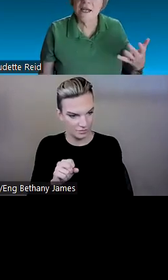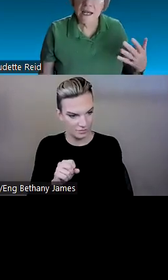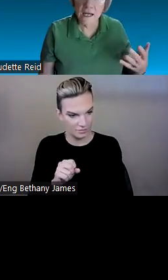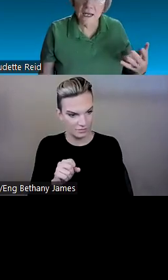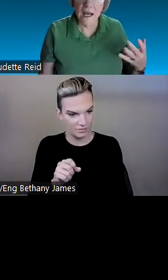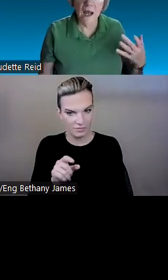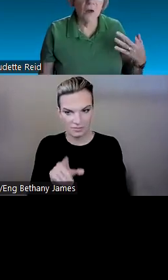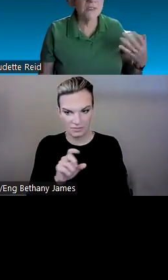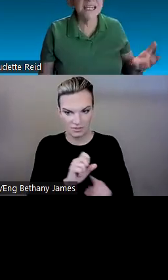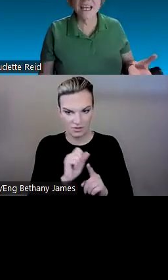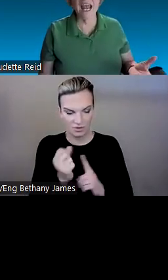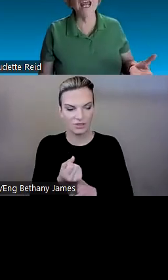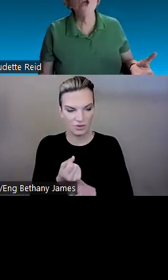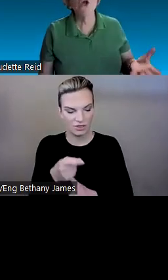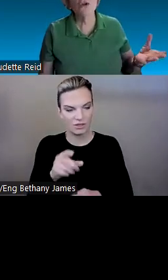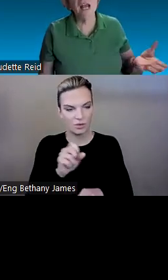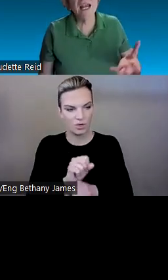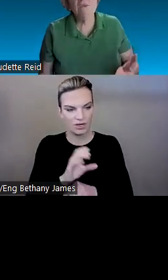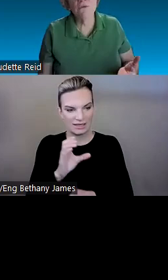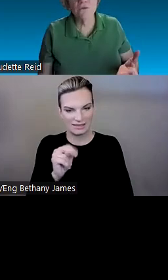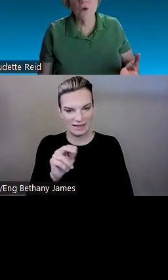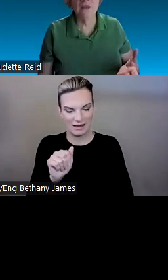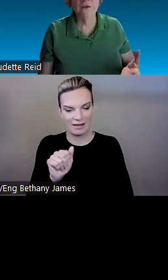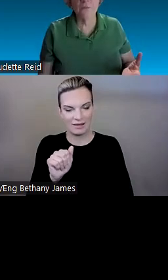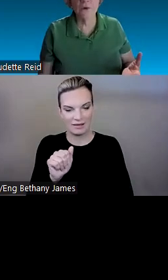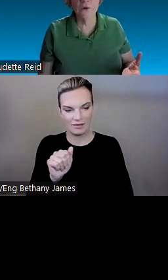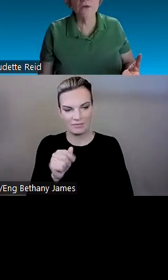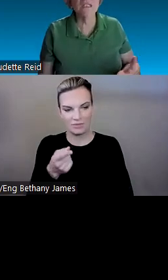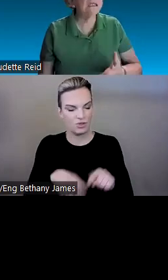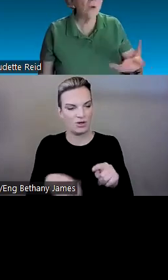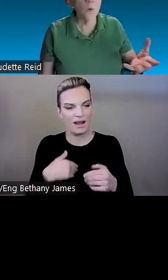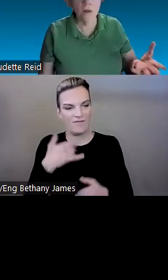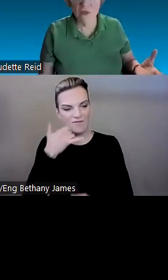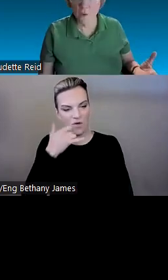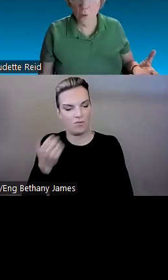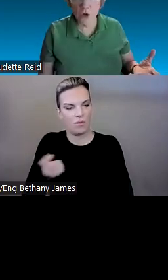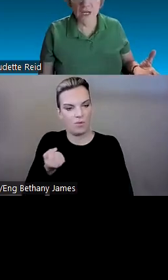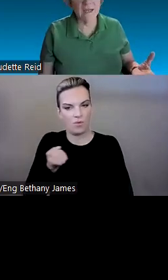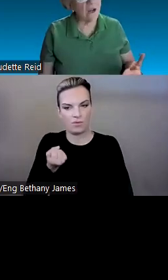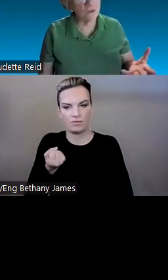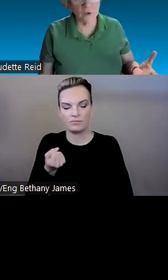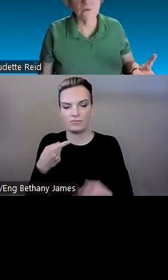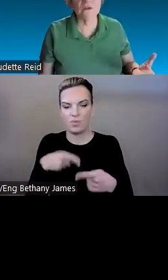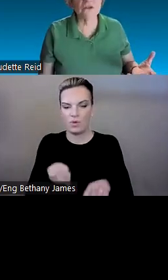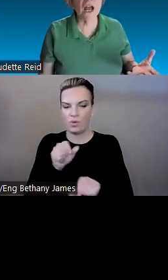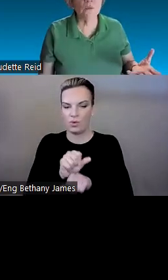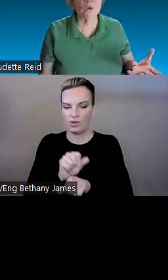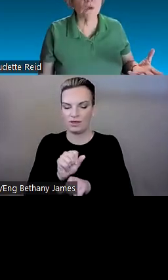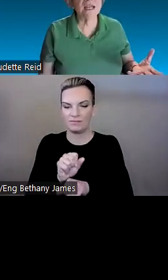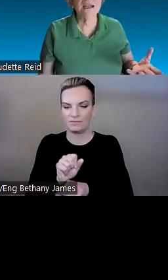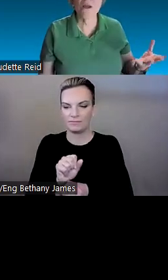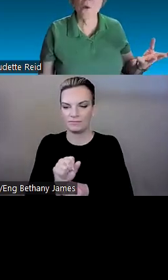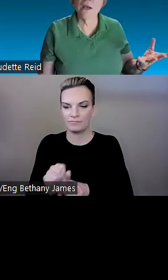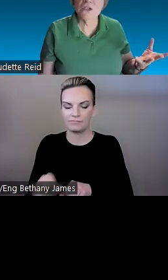as a CNA could not have a phone on their person while they were working. That was one of the job